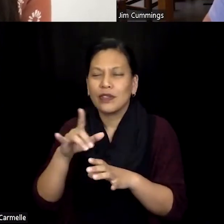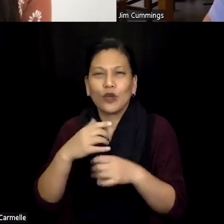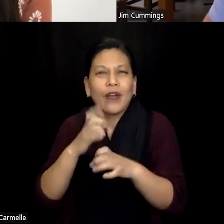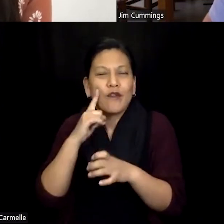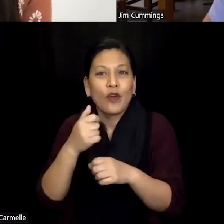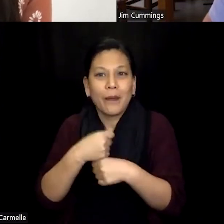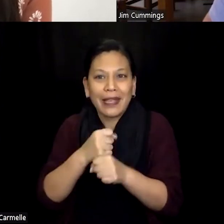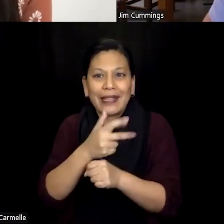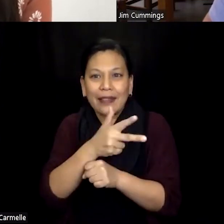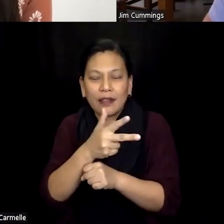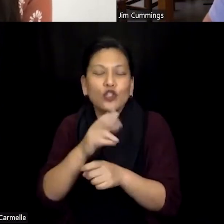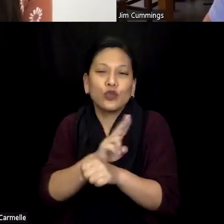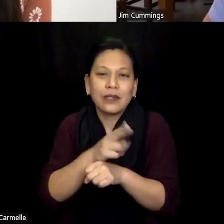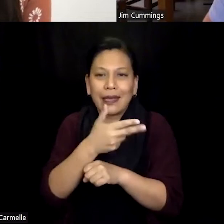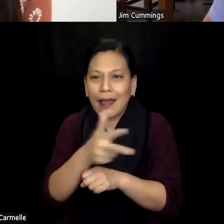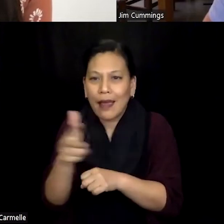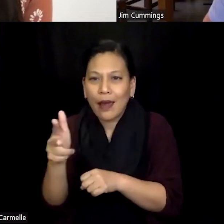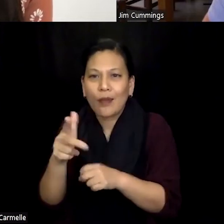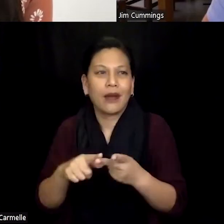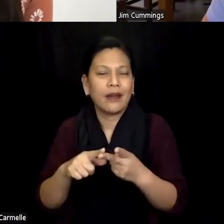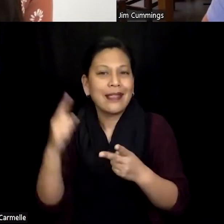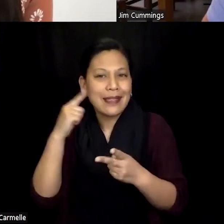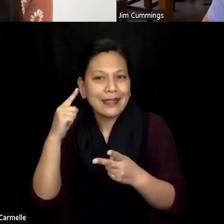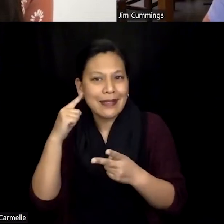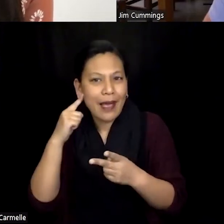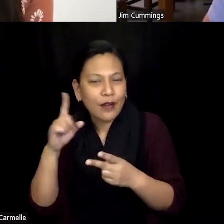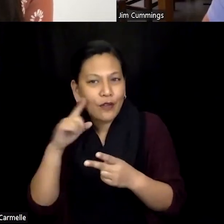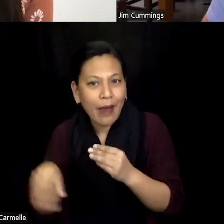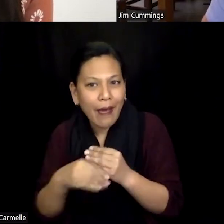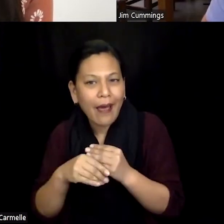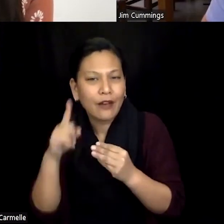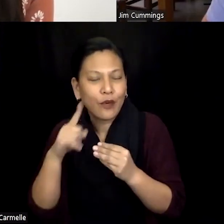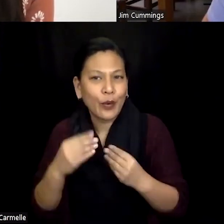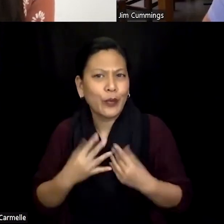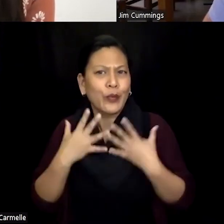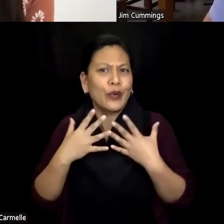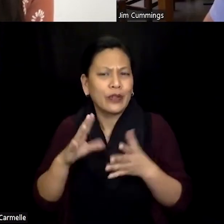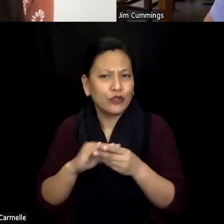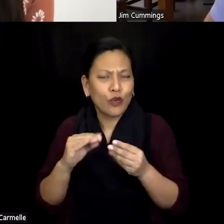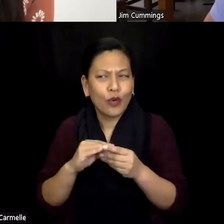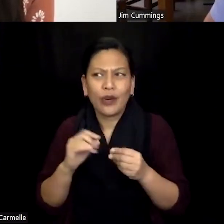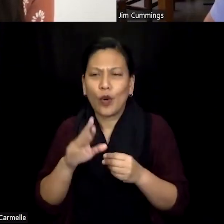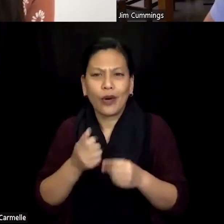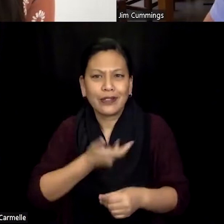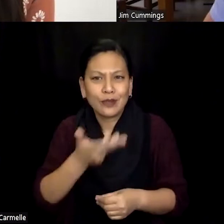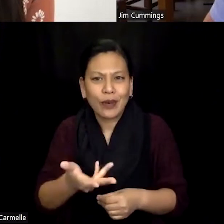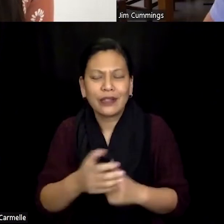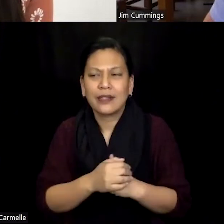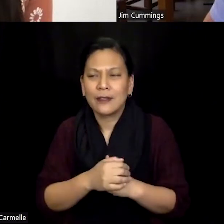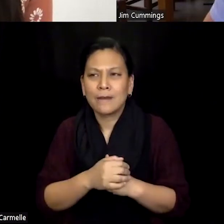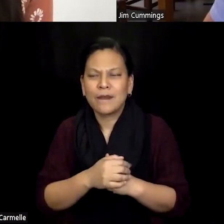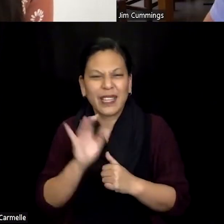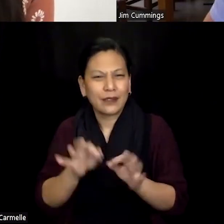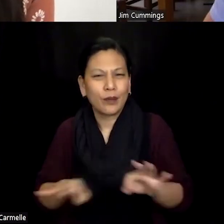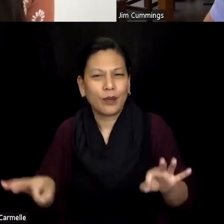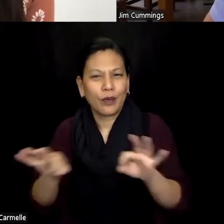camera and the sound and the music to help tell the story is everything. When we were making movies in the